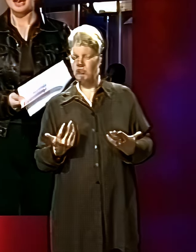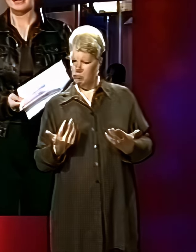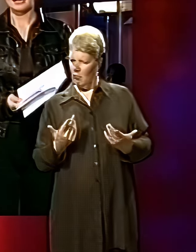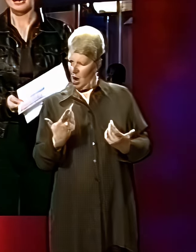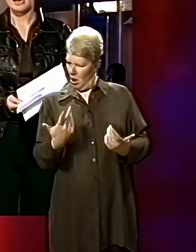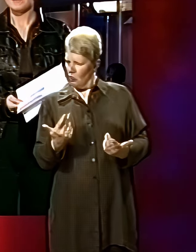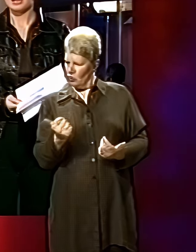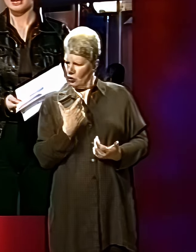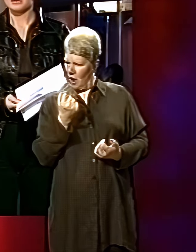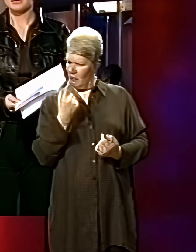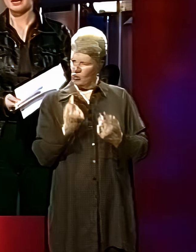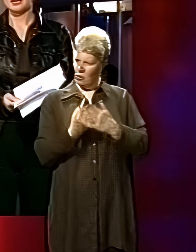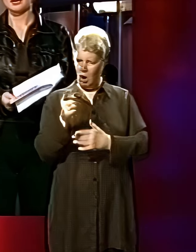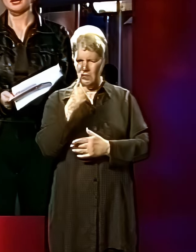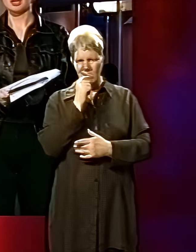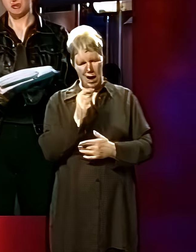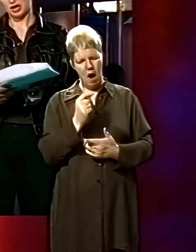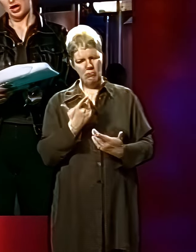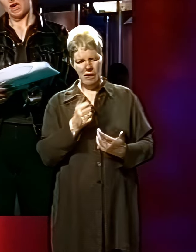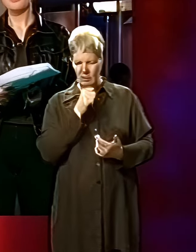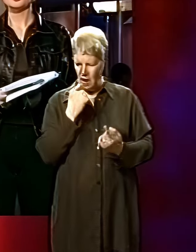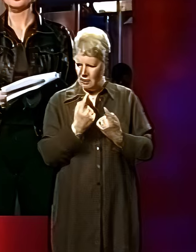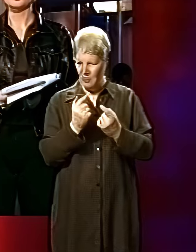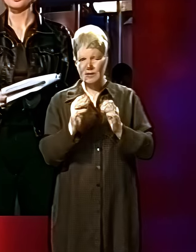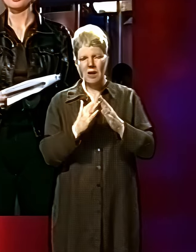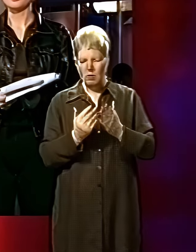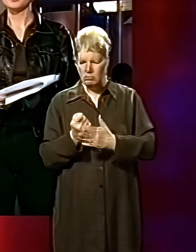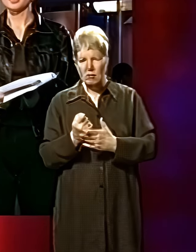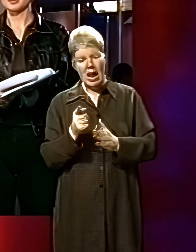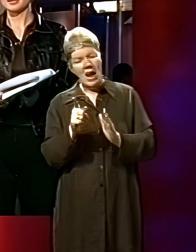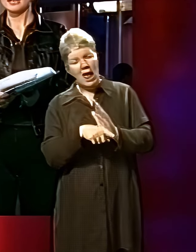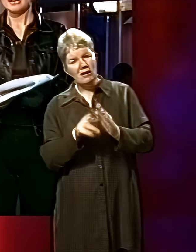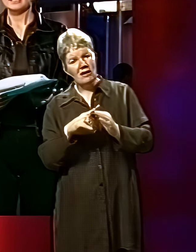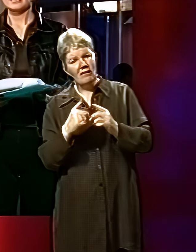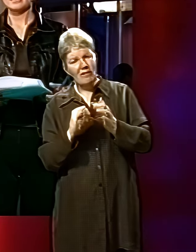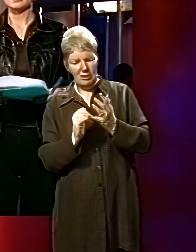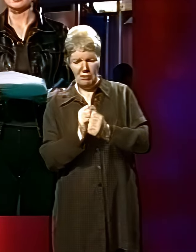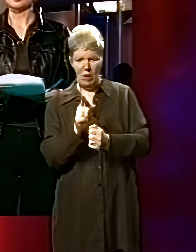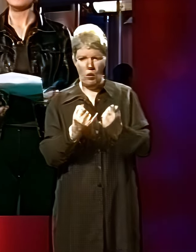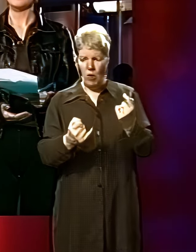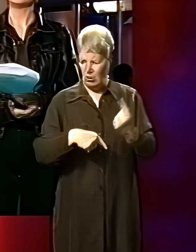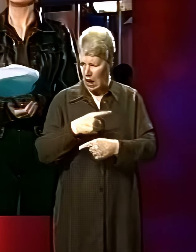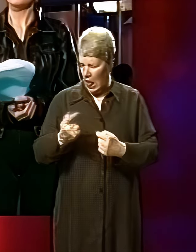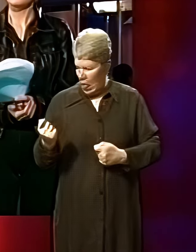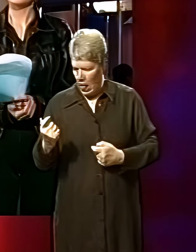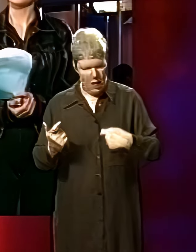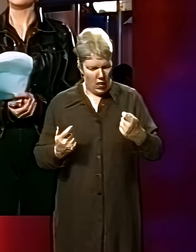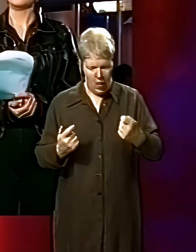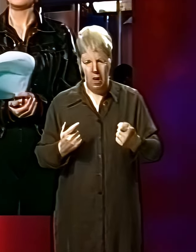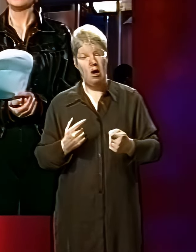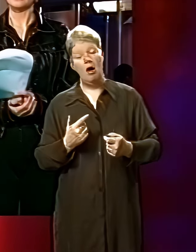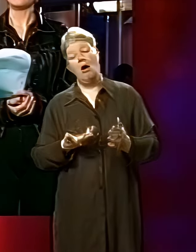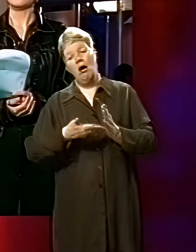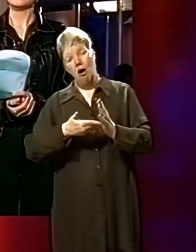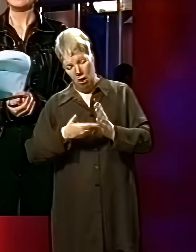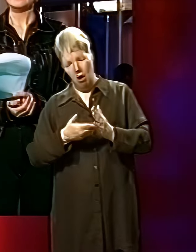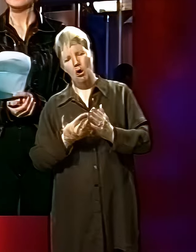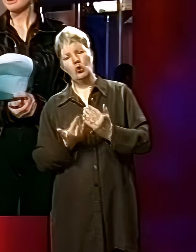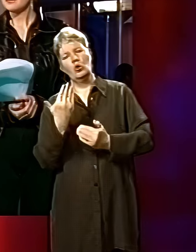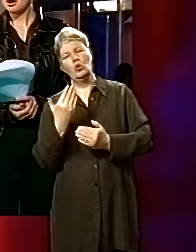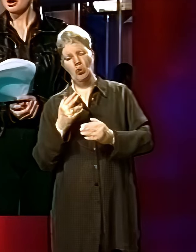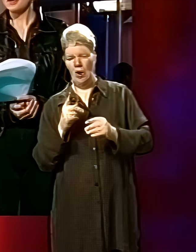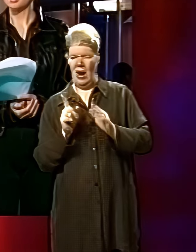It rejects the claim that late fees constitute a vicious circle for customers. It says its new rate of £2.50 for late